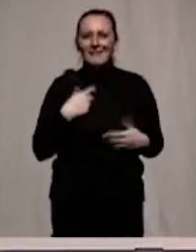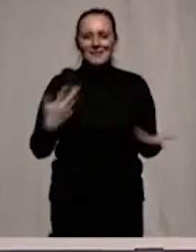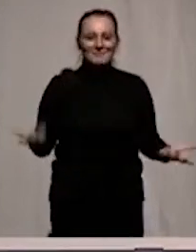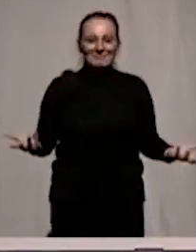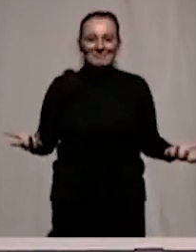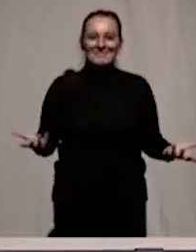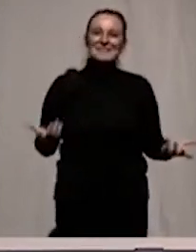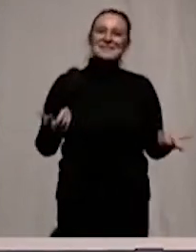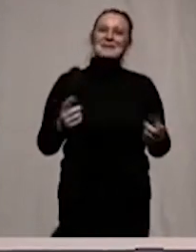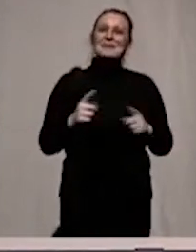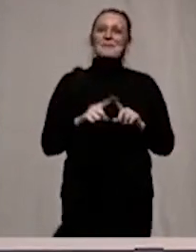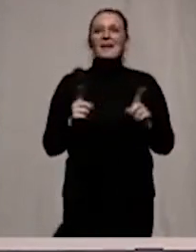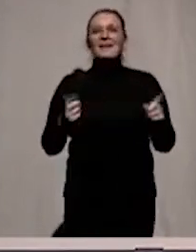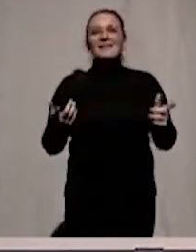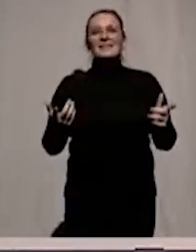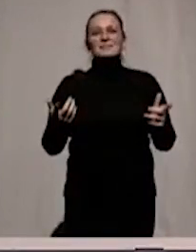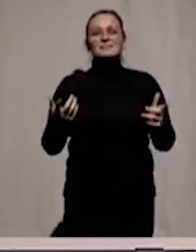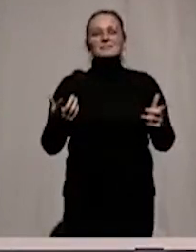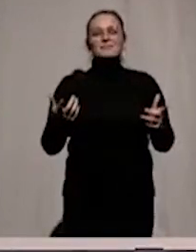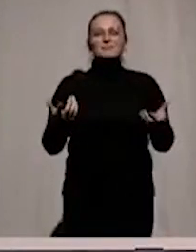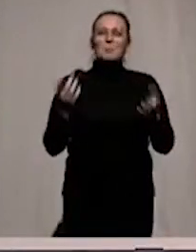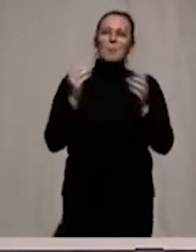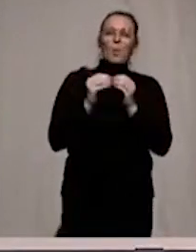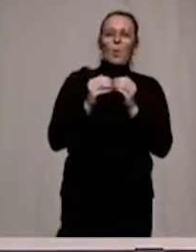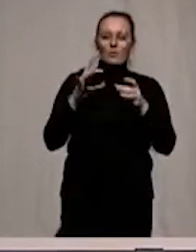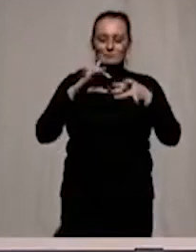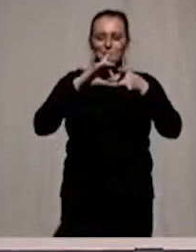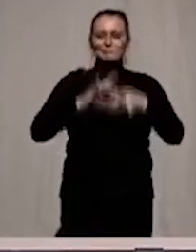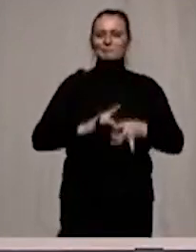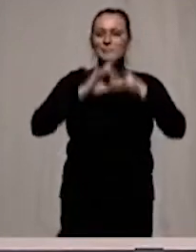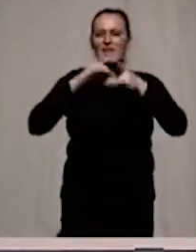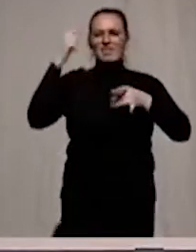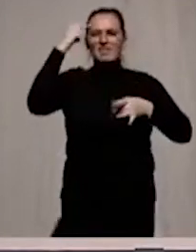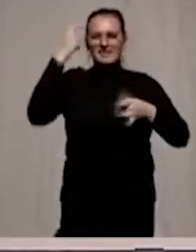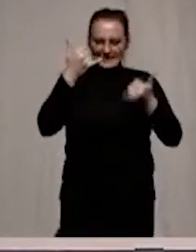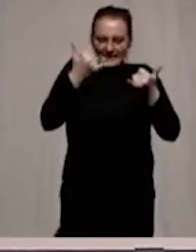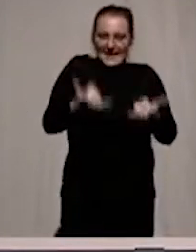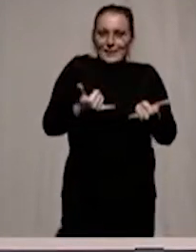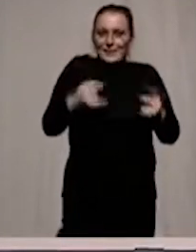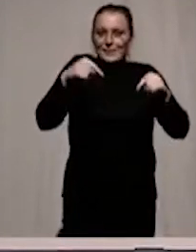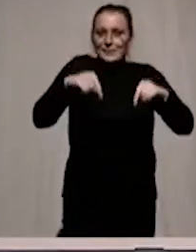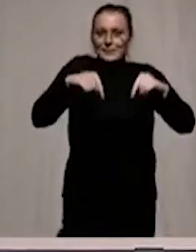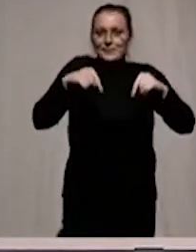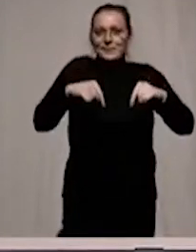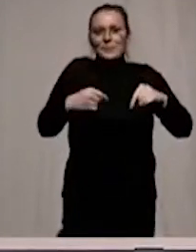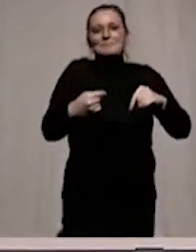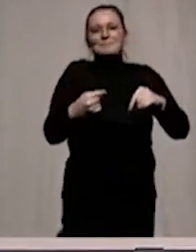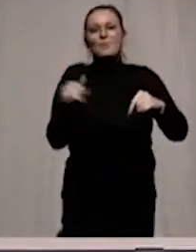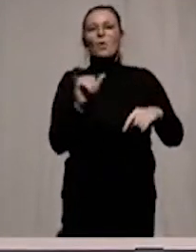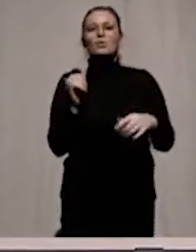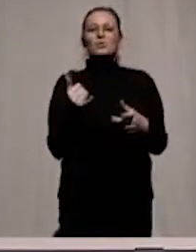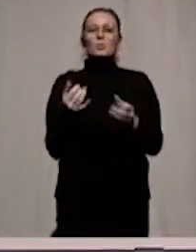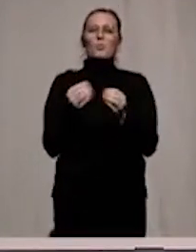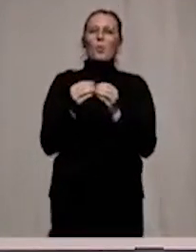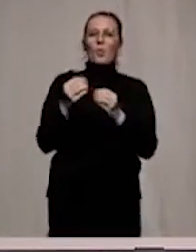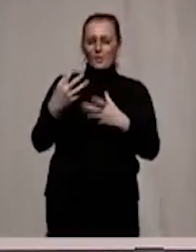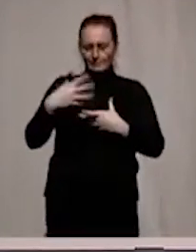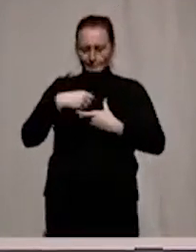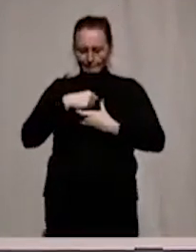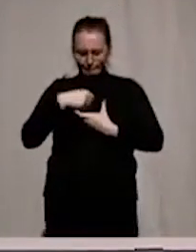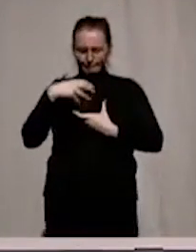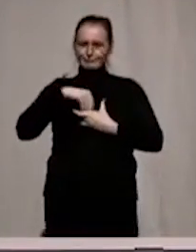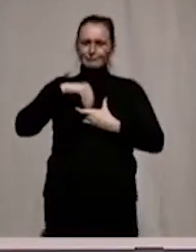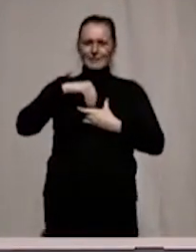gets you thinking in that present moment, and then it gets you thinking externally about your internal thoughts, which is a nice way